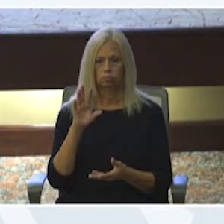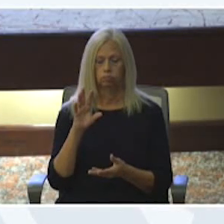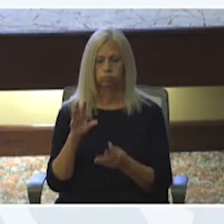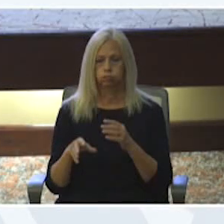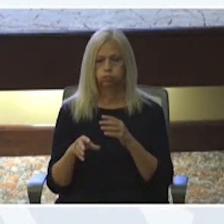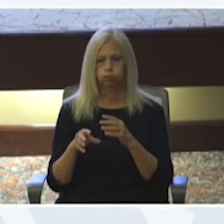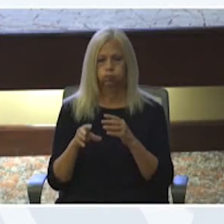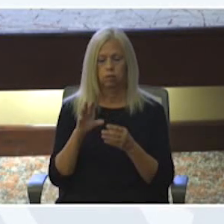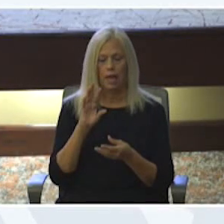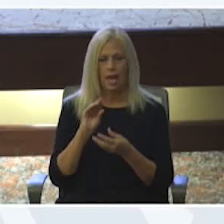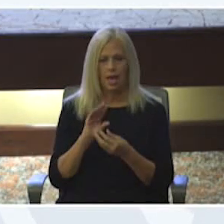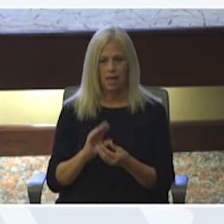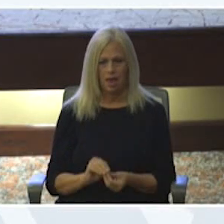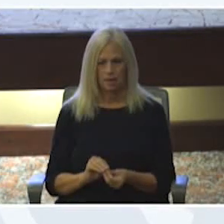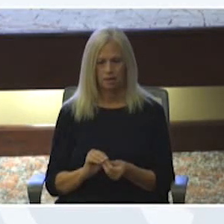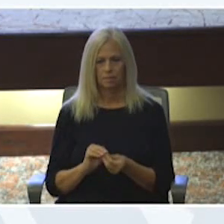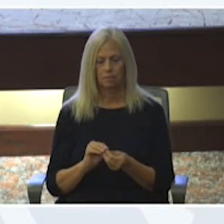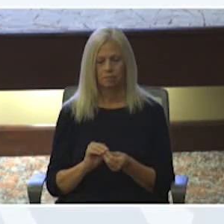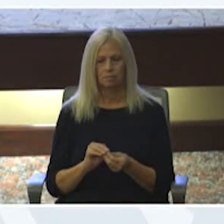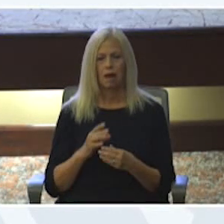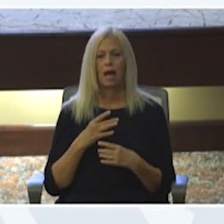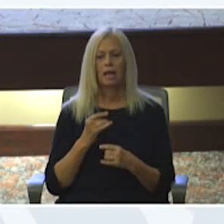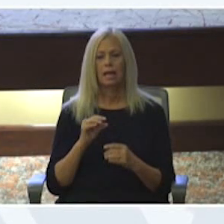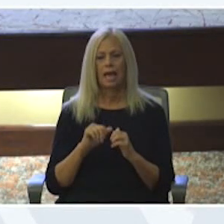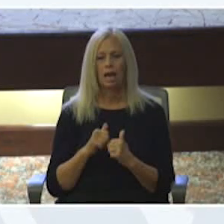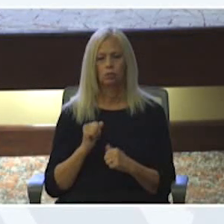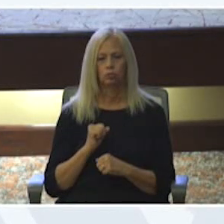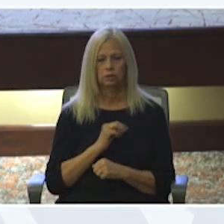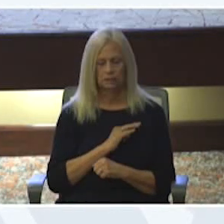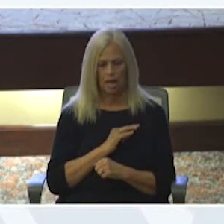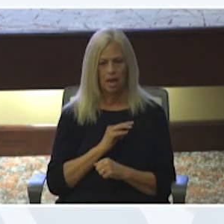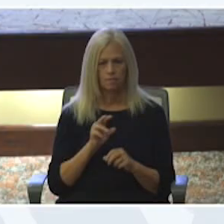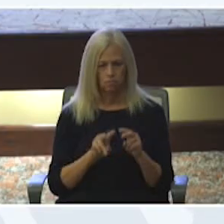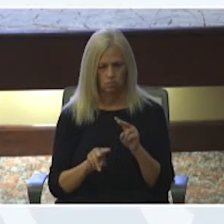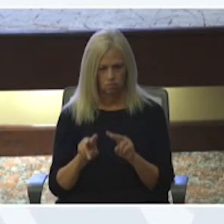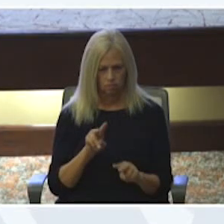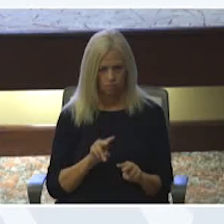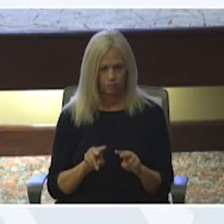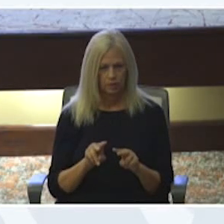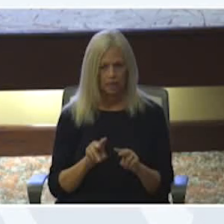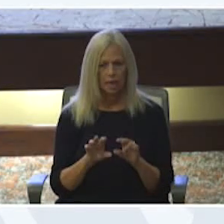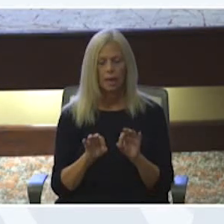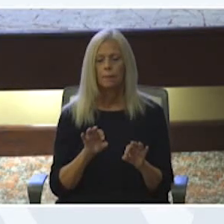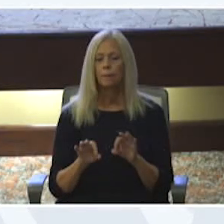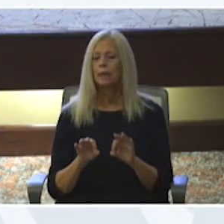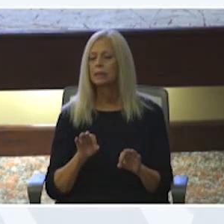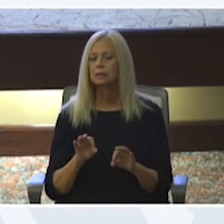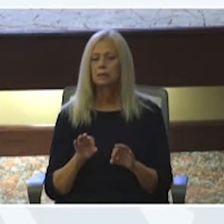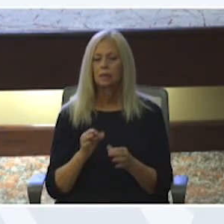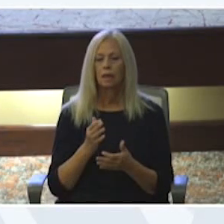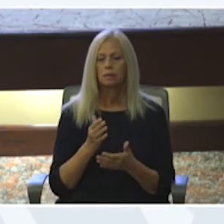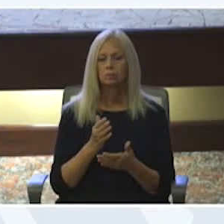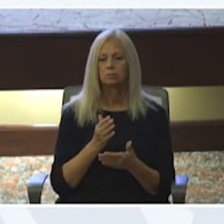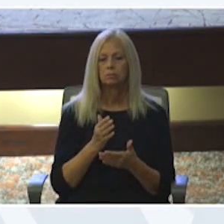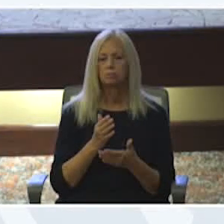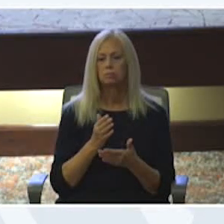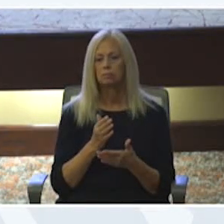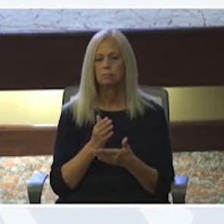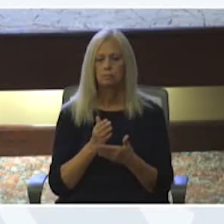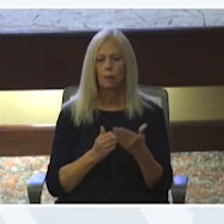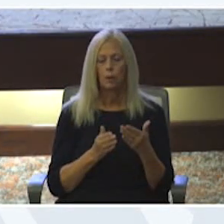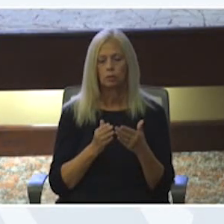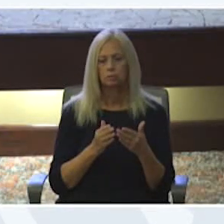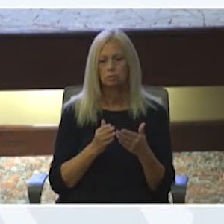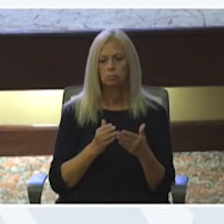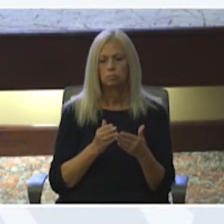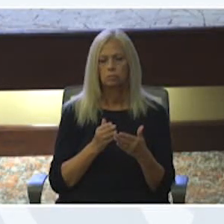way staff has gone through and kind of picked out the parts that will accentuate what we're